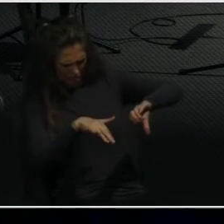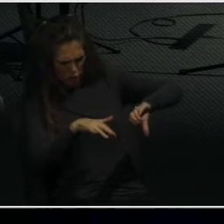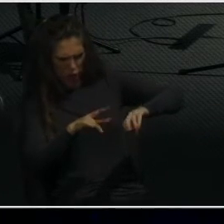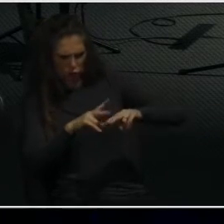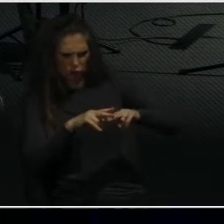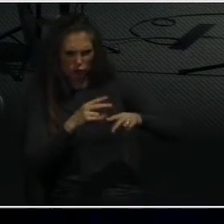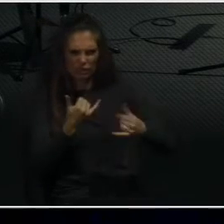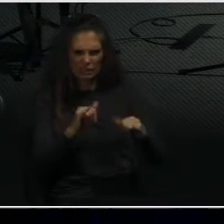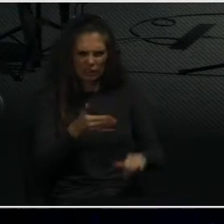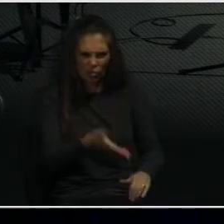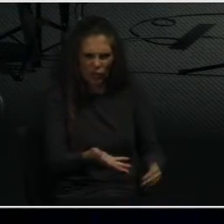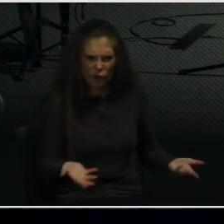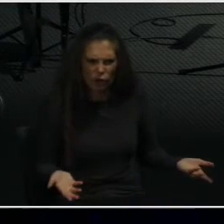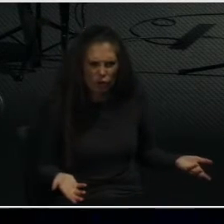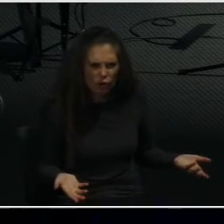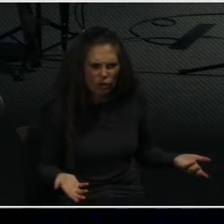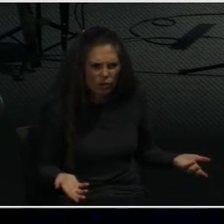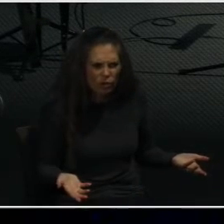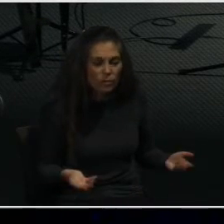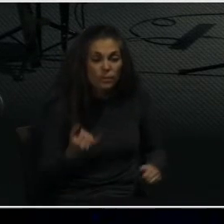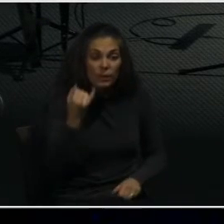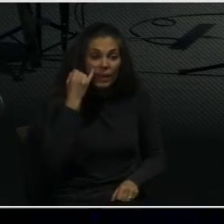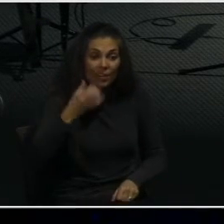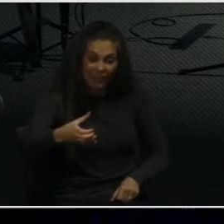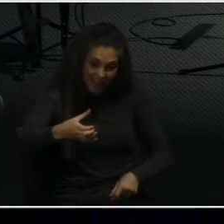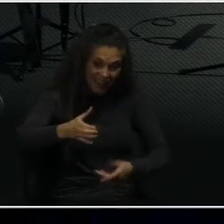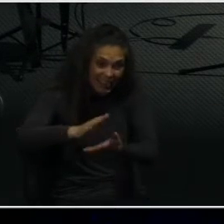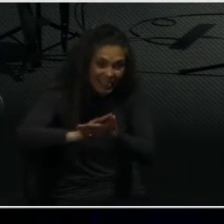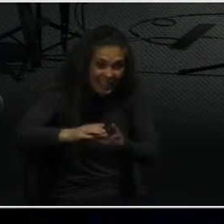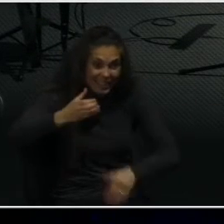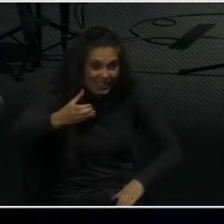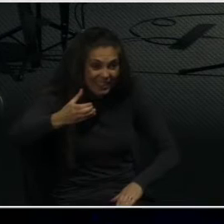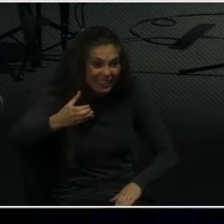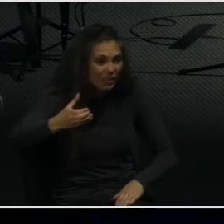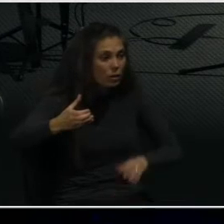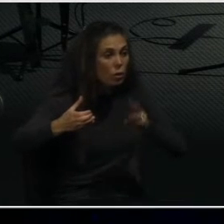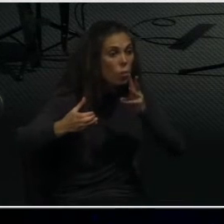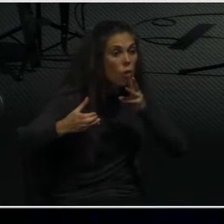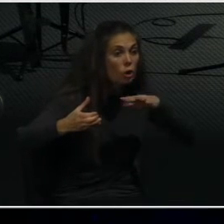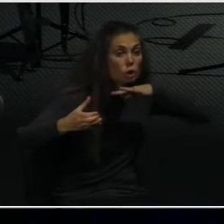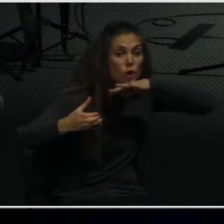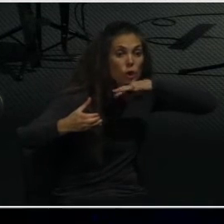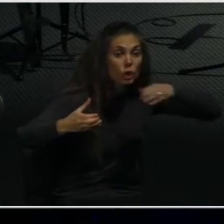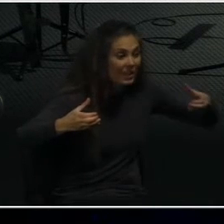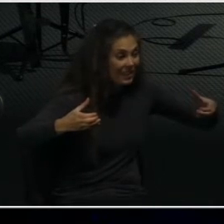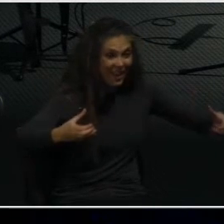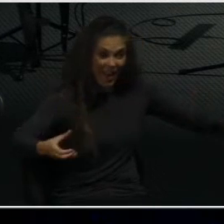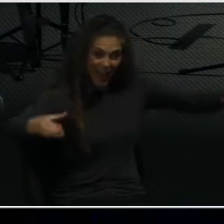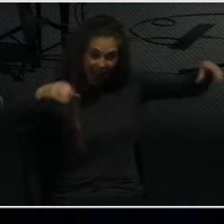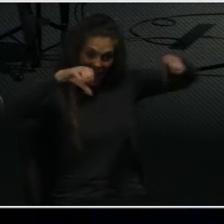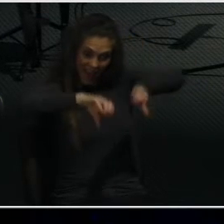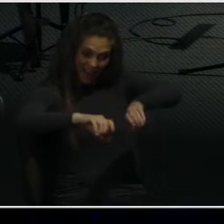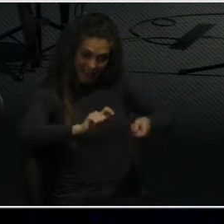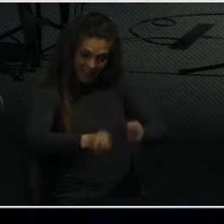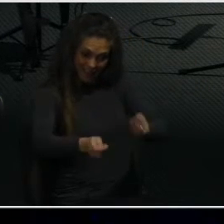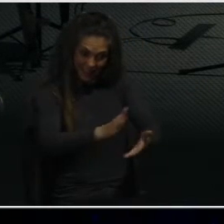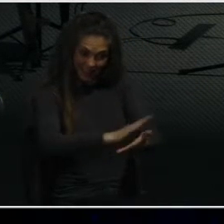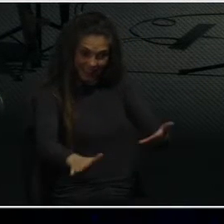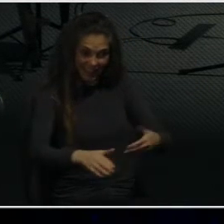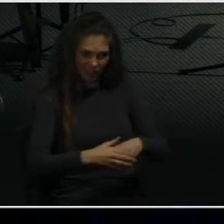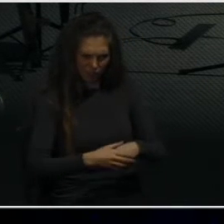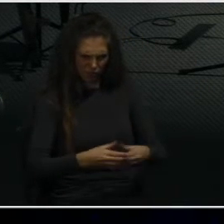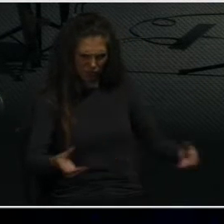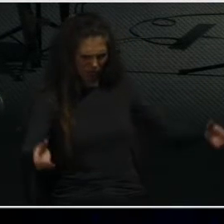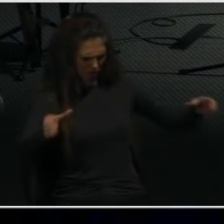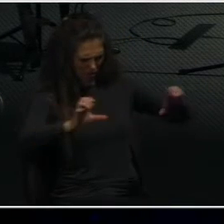the two together, what's going to happen? The clean water becomes dirty. But here the reverse happens. The fresh water from the